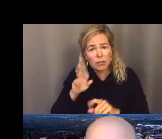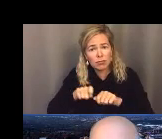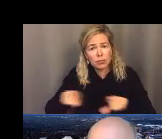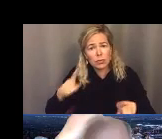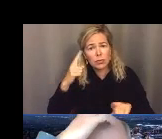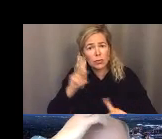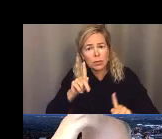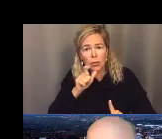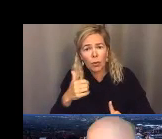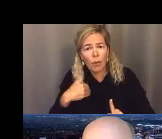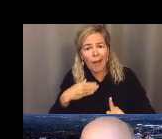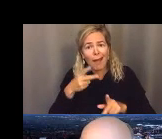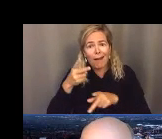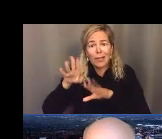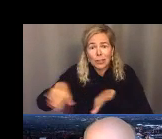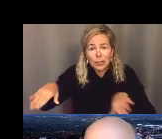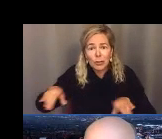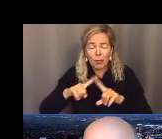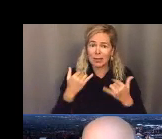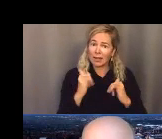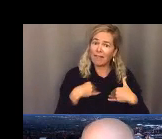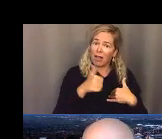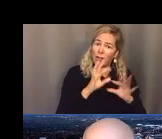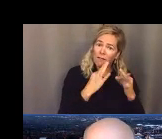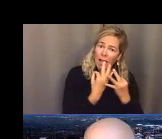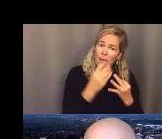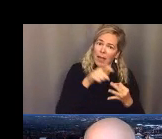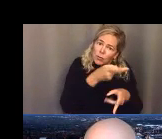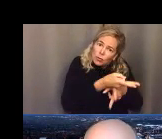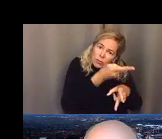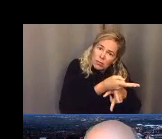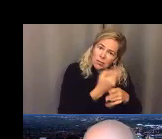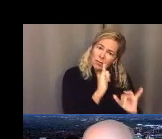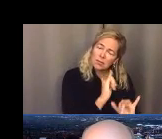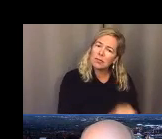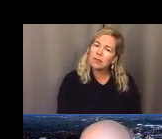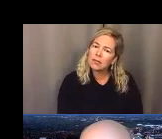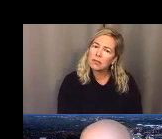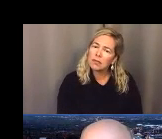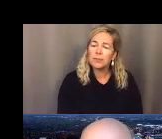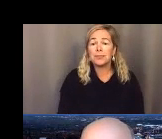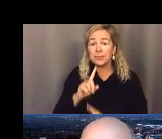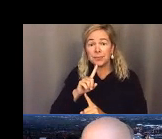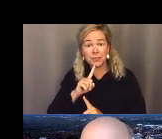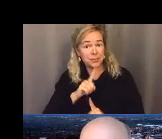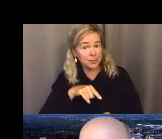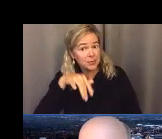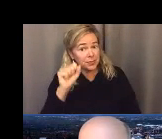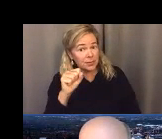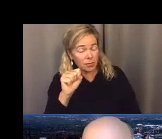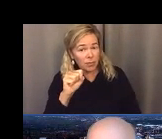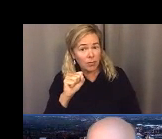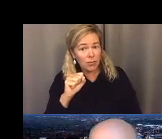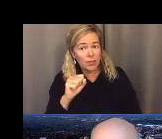not have dependents but have other family care responsibilities. Yes, the answer to that is yes. Actually, there is